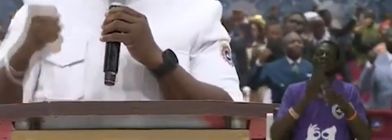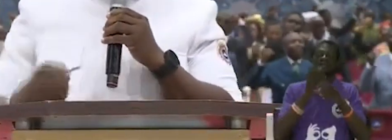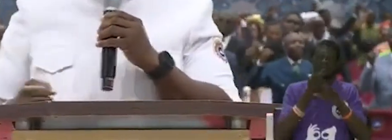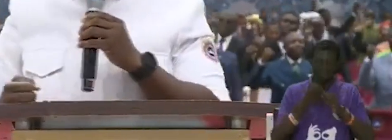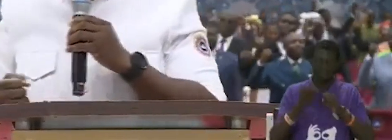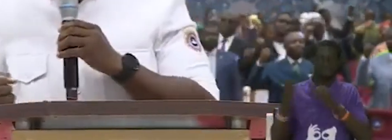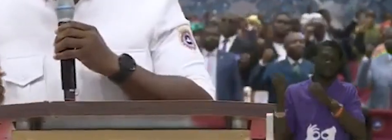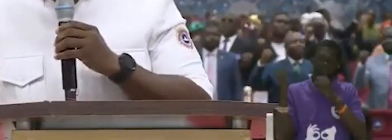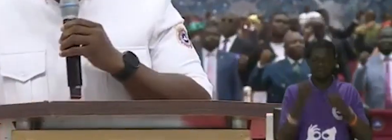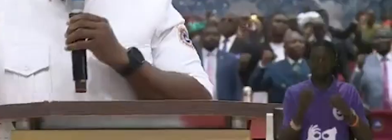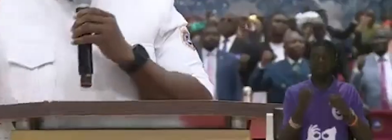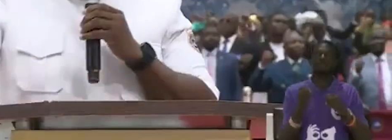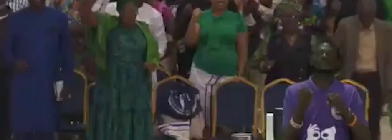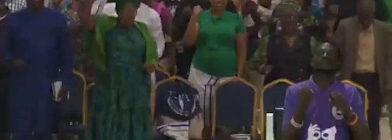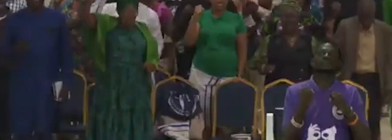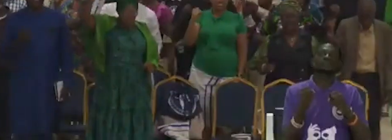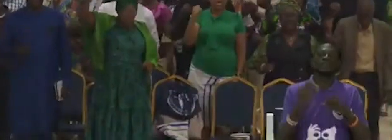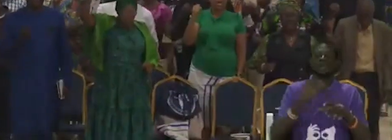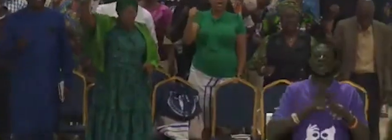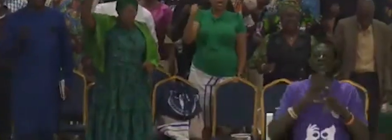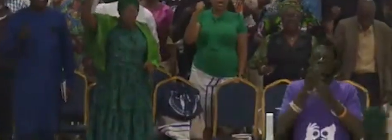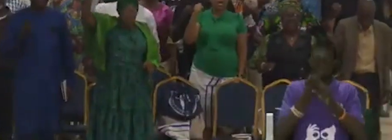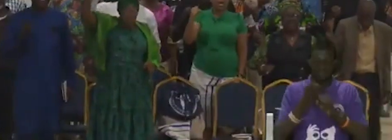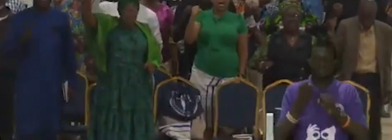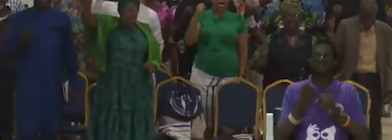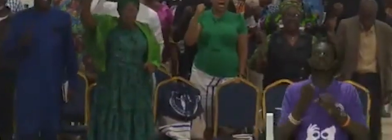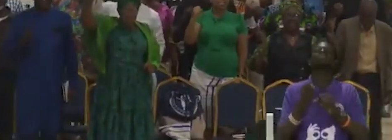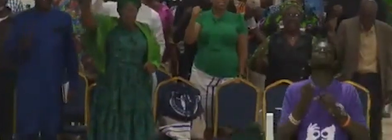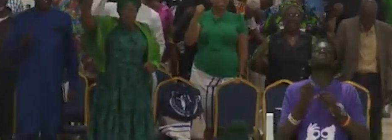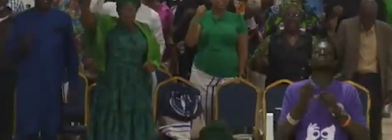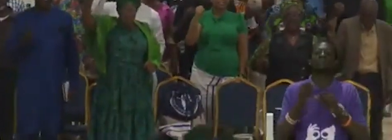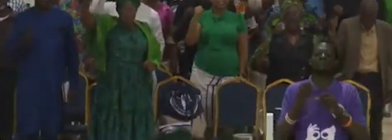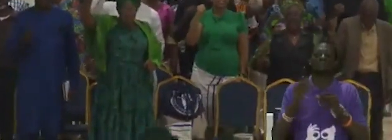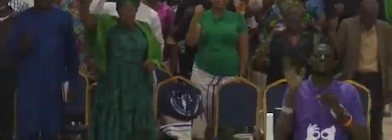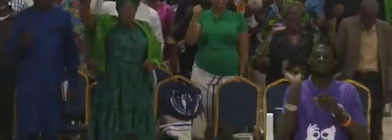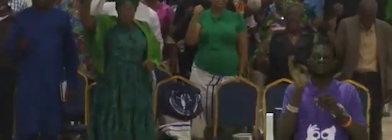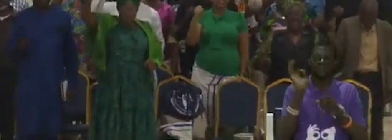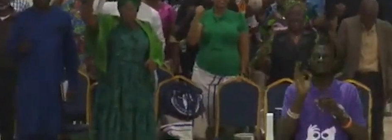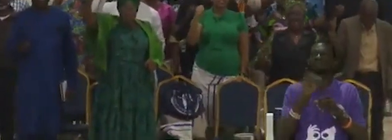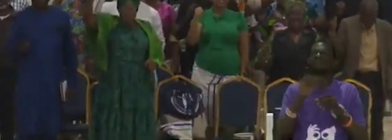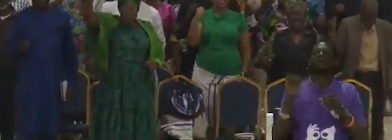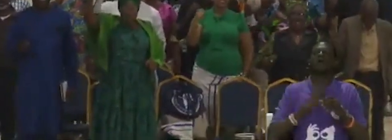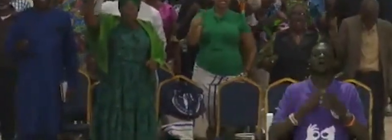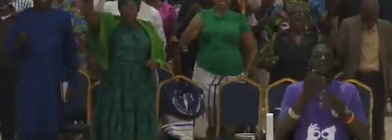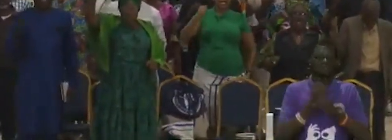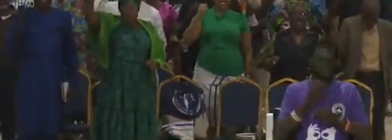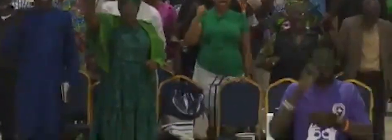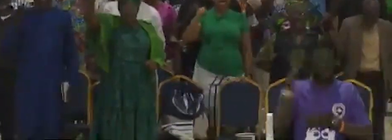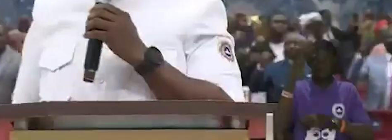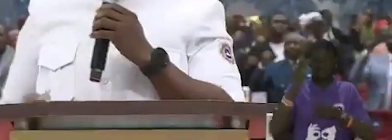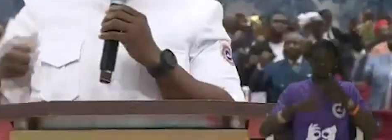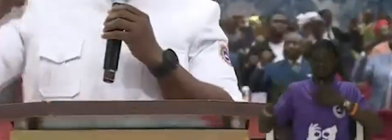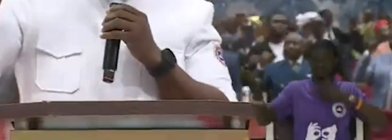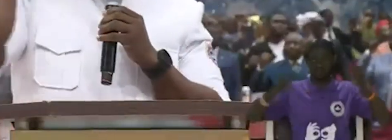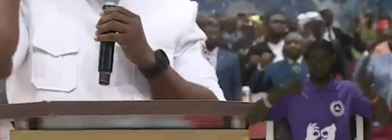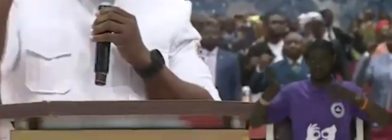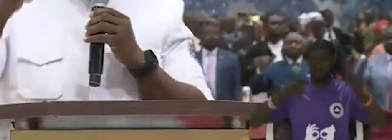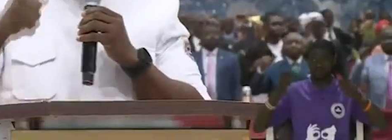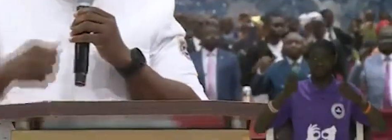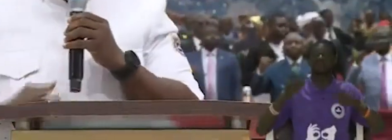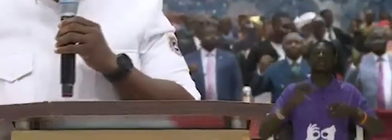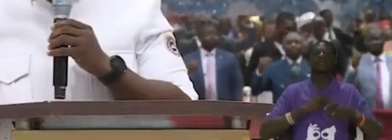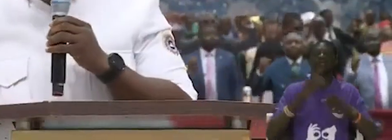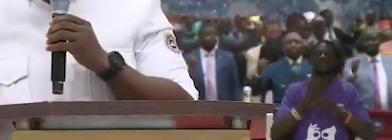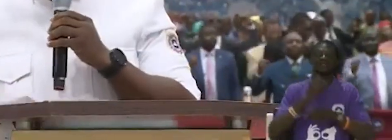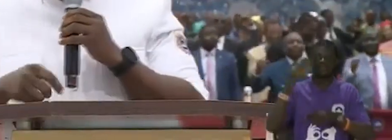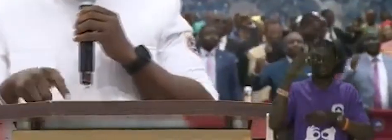power. I receive might over weaknesses. I receive grace to domain. I receive